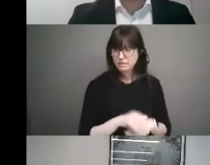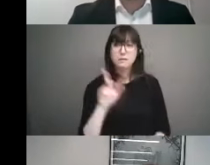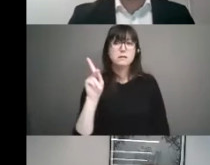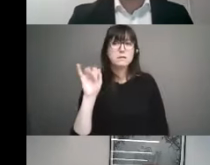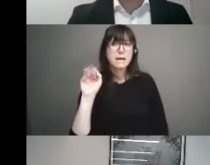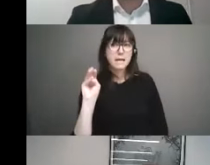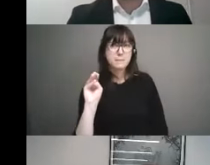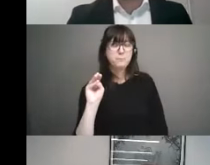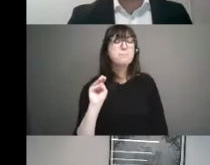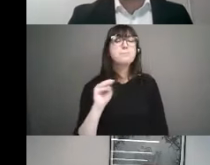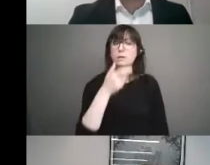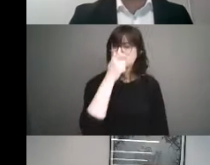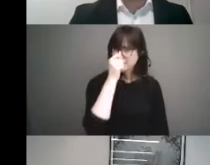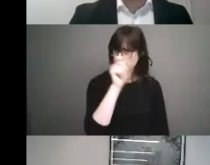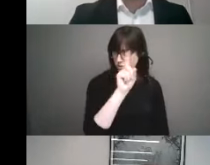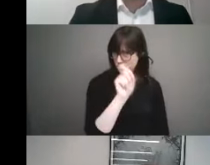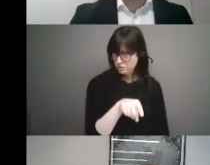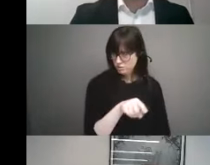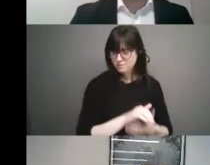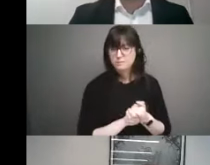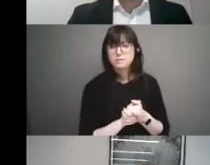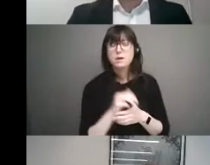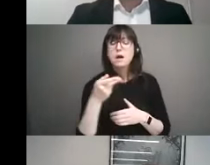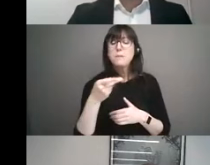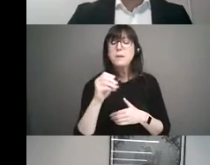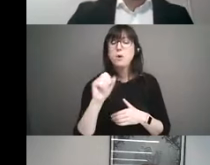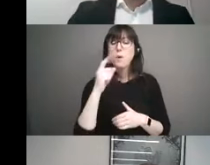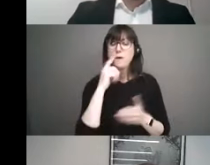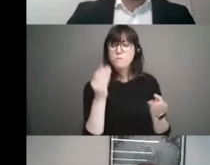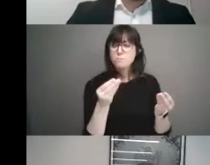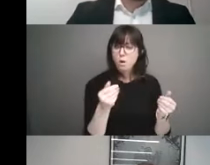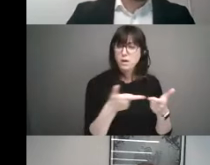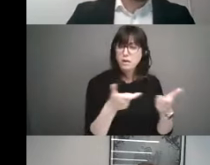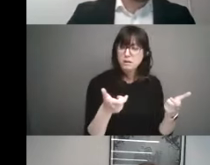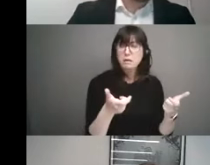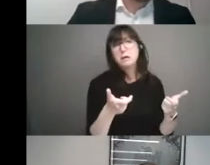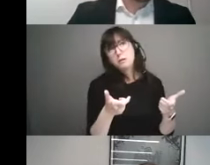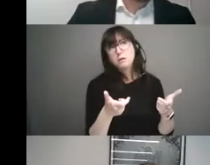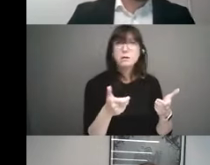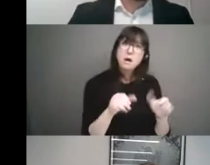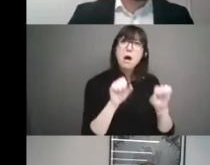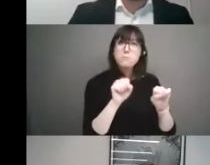Interesting question. The POA for property could be left with the